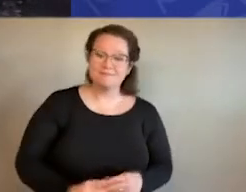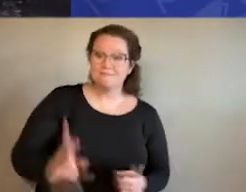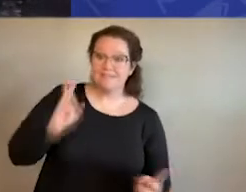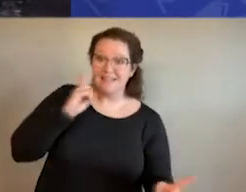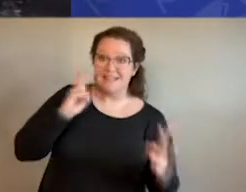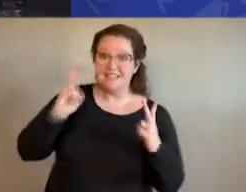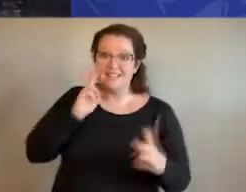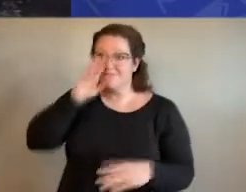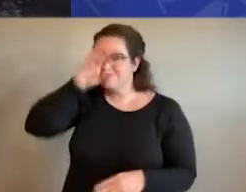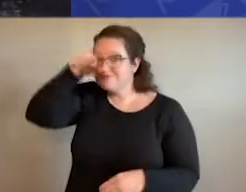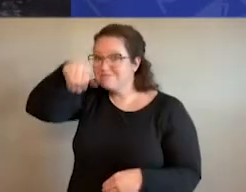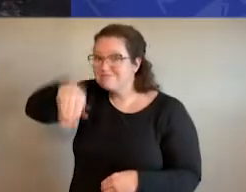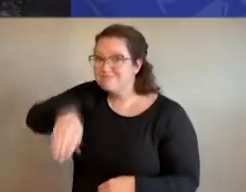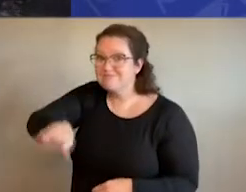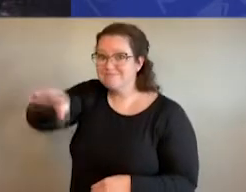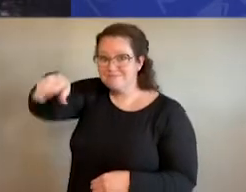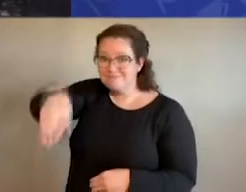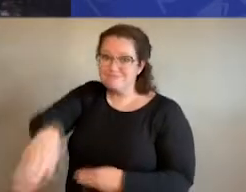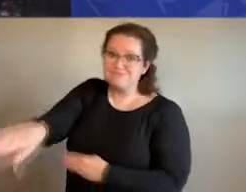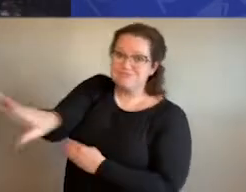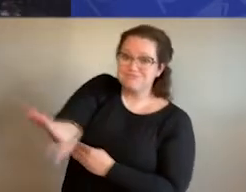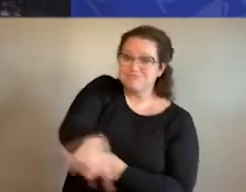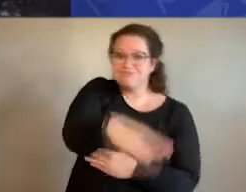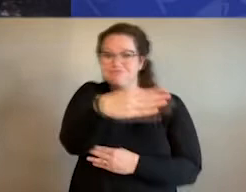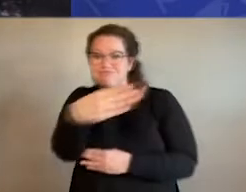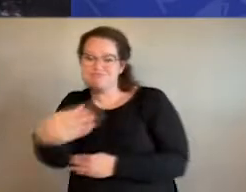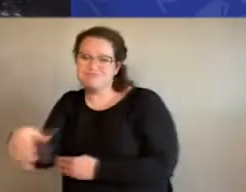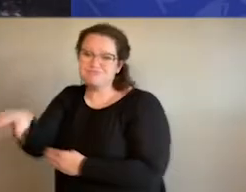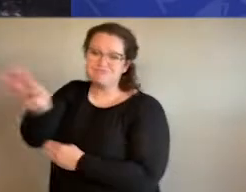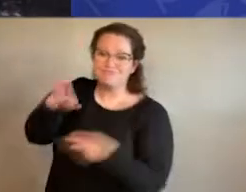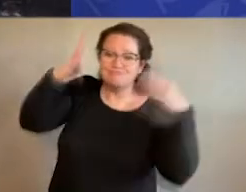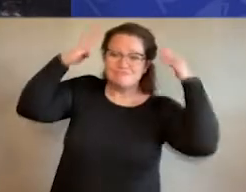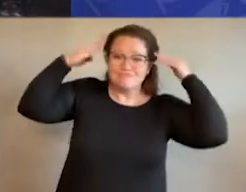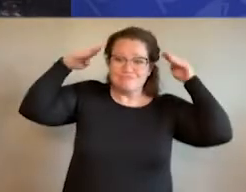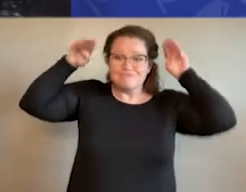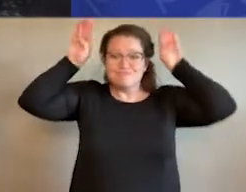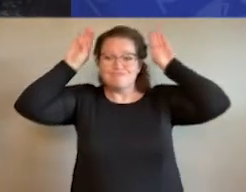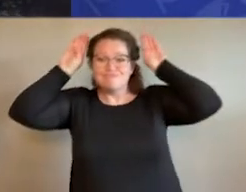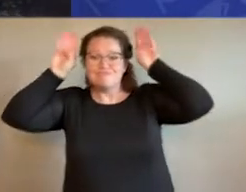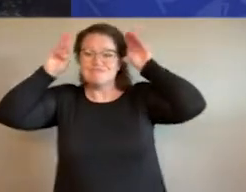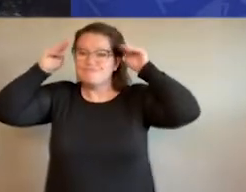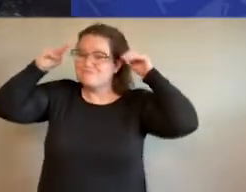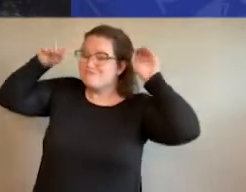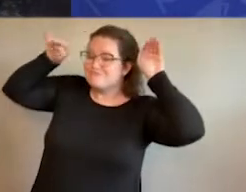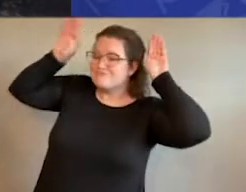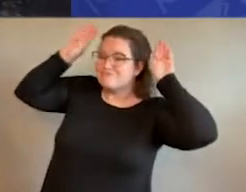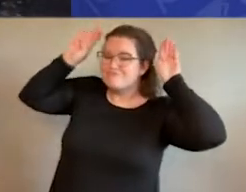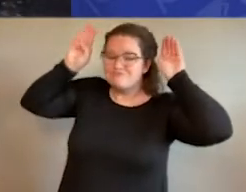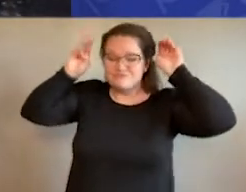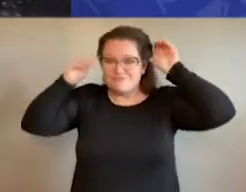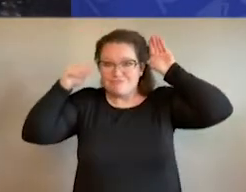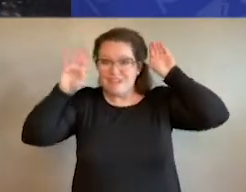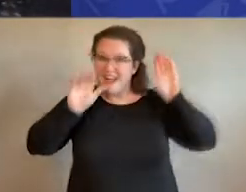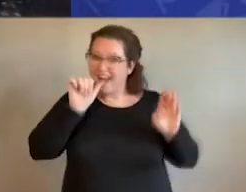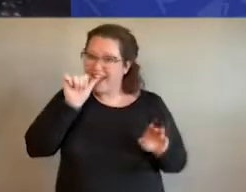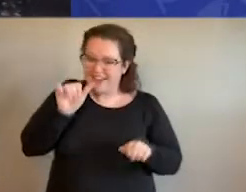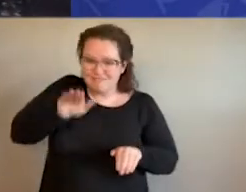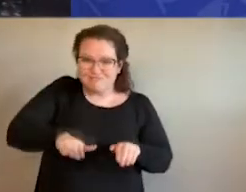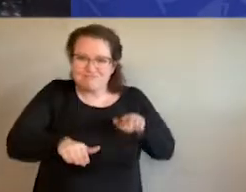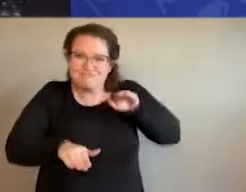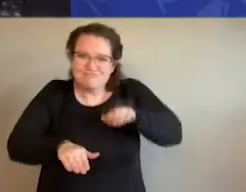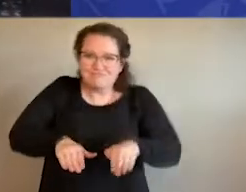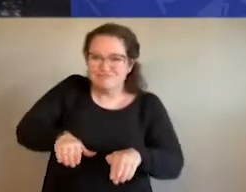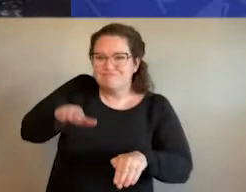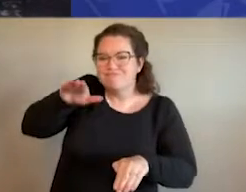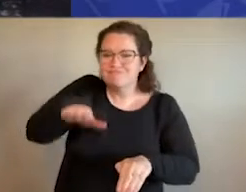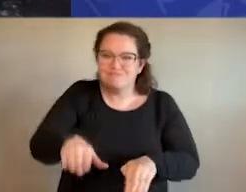See the elephants with their long trunks swinging. Great big ears and long trunks swinging. Stuffing up peanuts with their long trunks swinging.